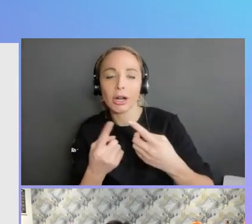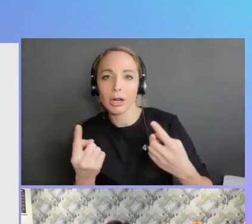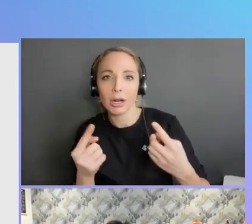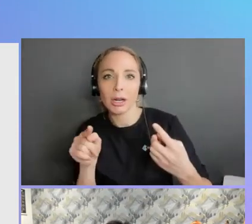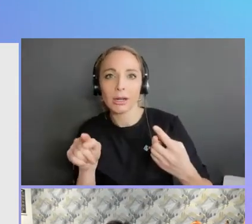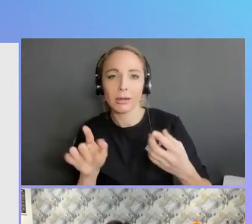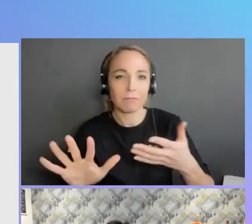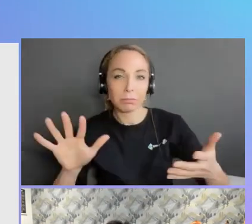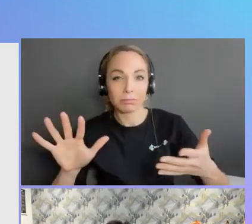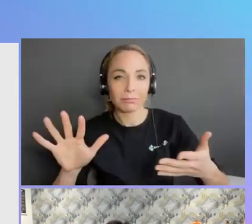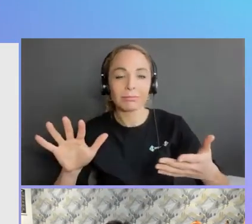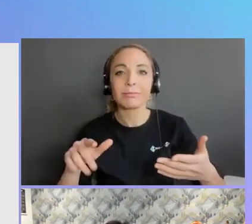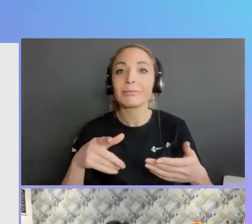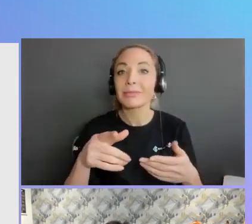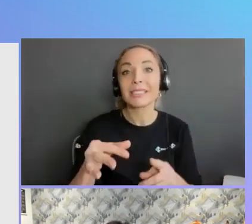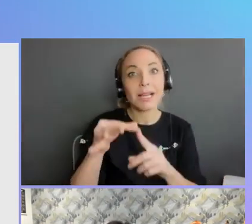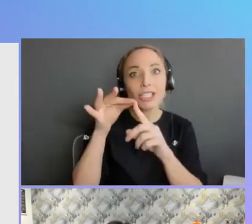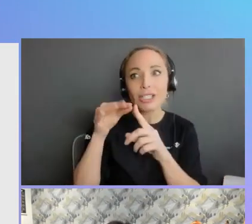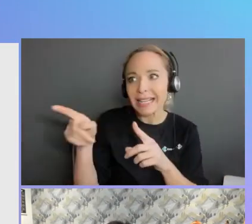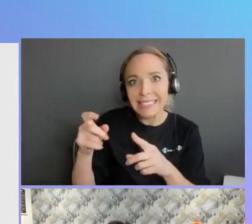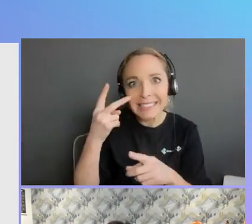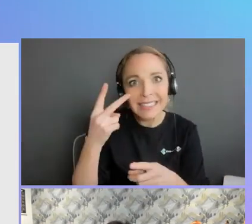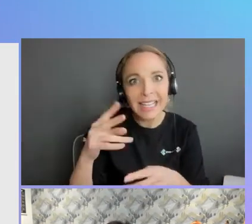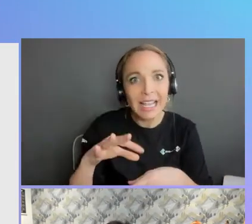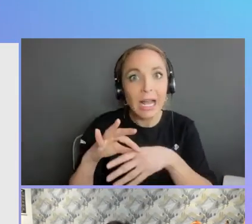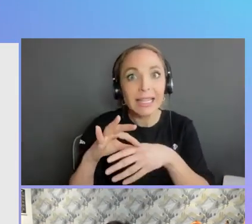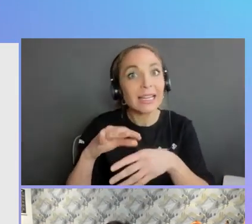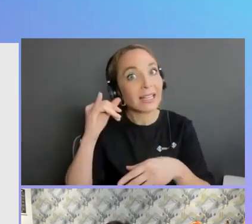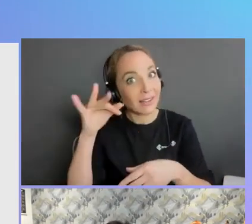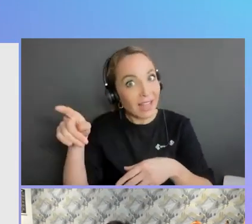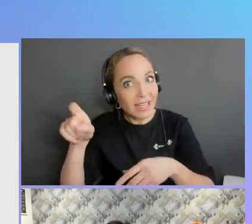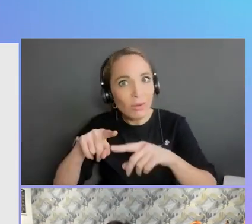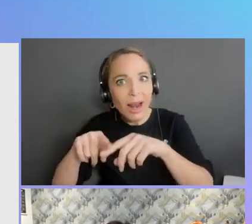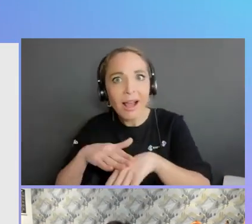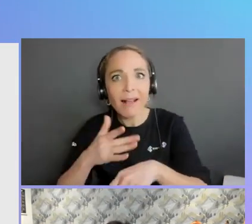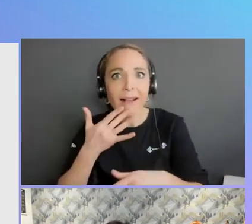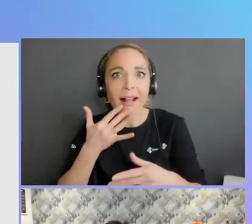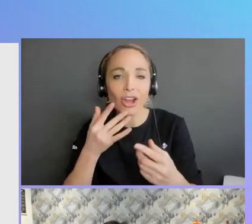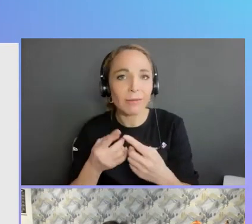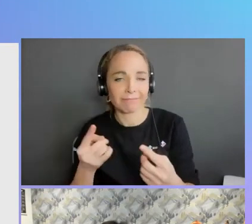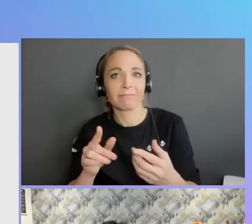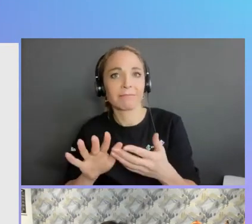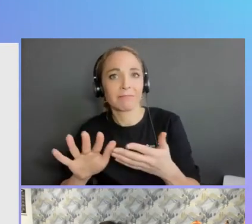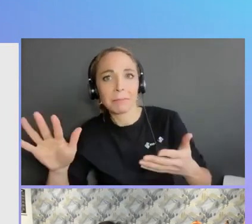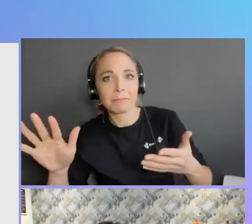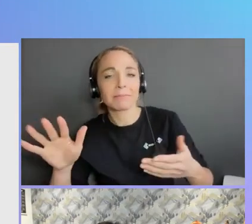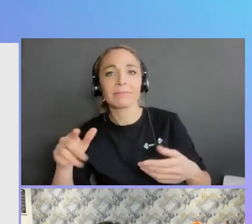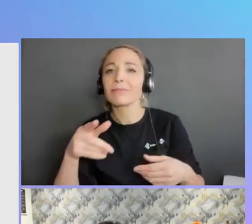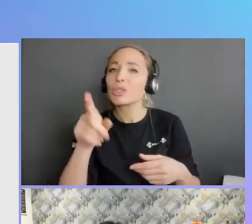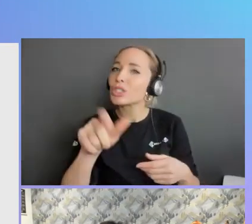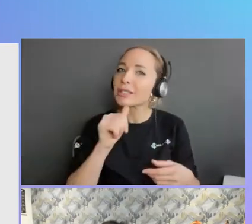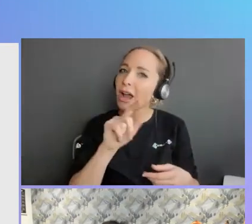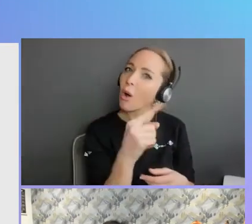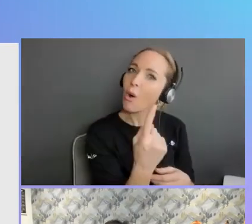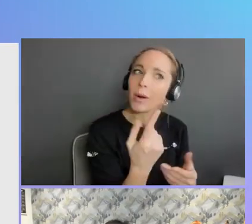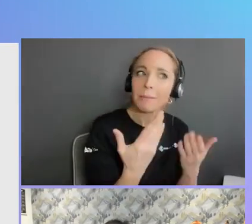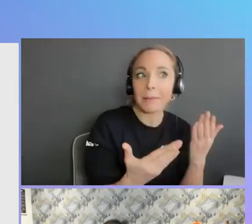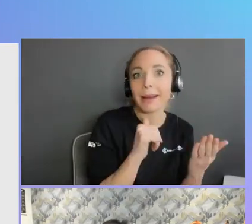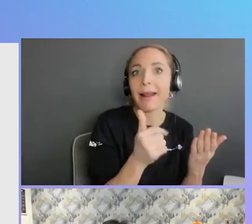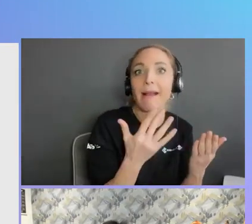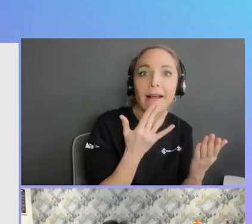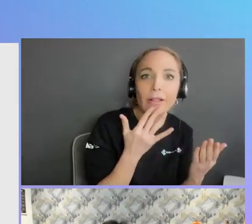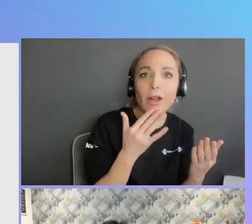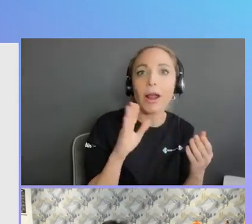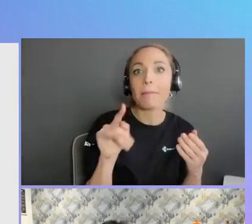the content, especially if we need to rely on colors. Can we make sure, like, we shouldn't be relying on colors, but if we have a